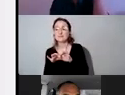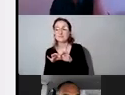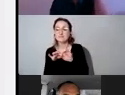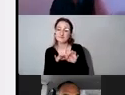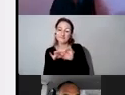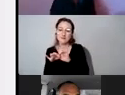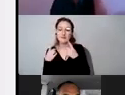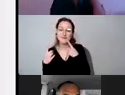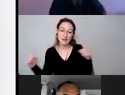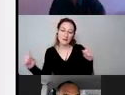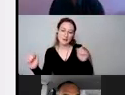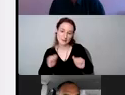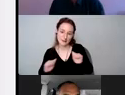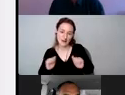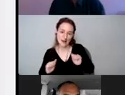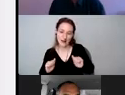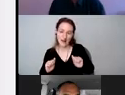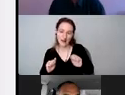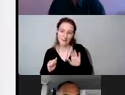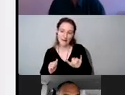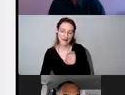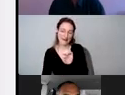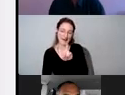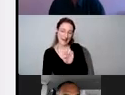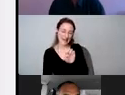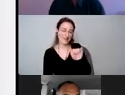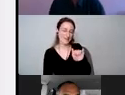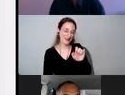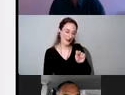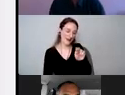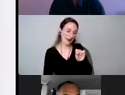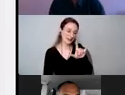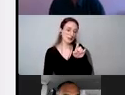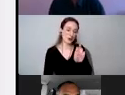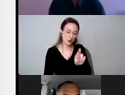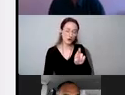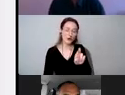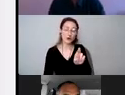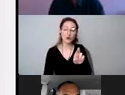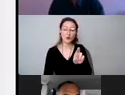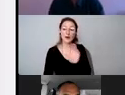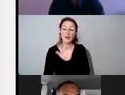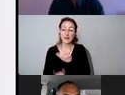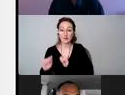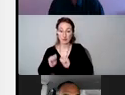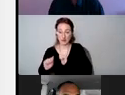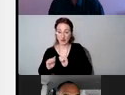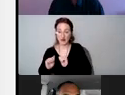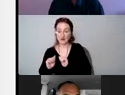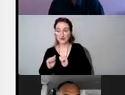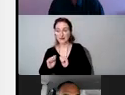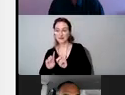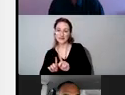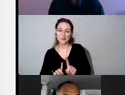another famous play by Eve Ensler, which was also like a series of monologues,